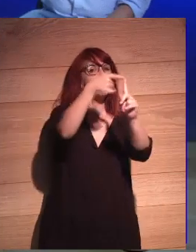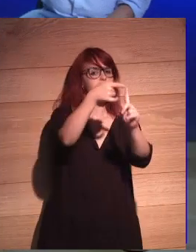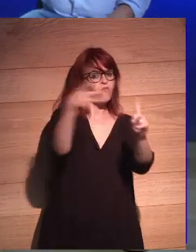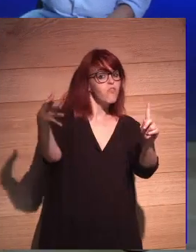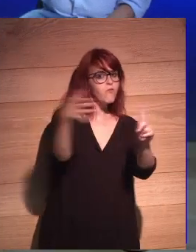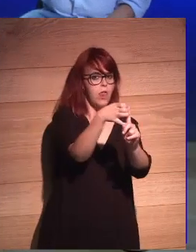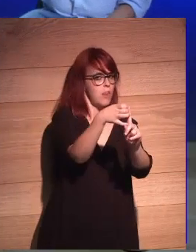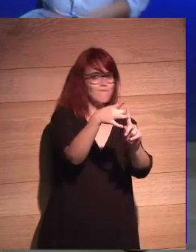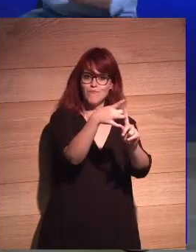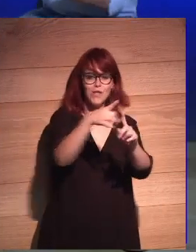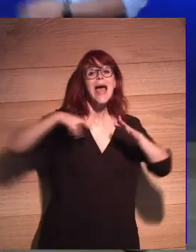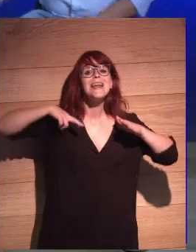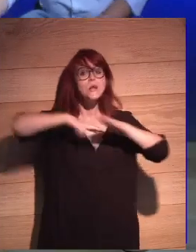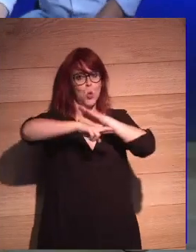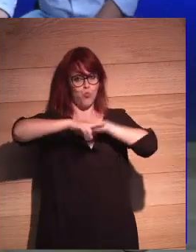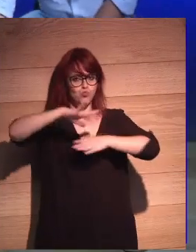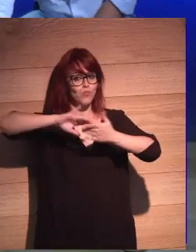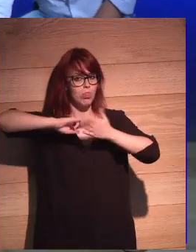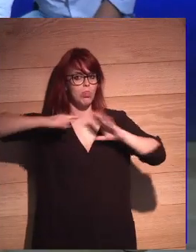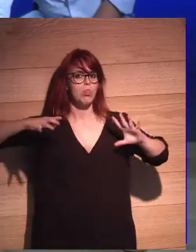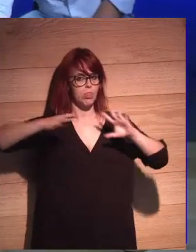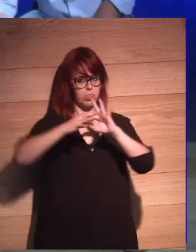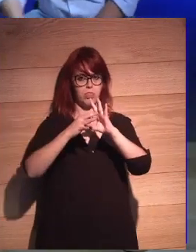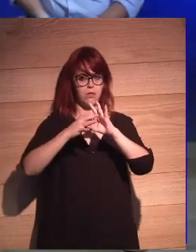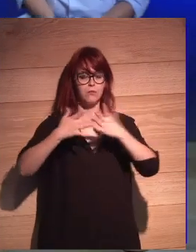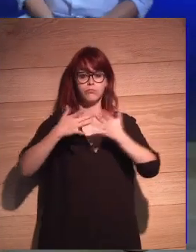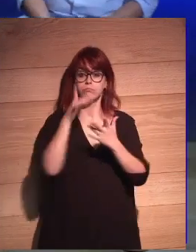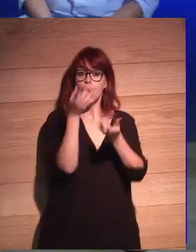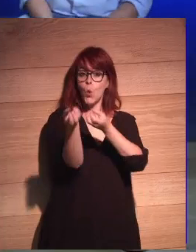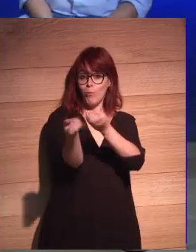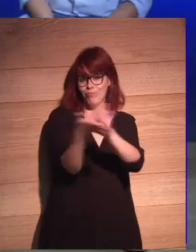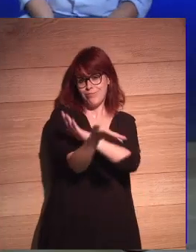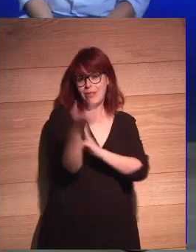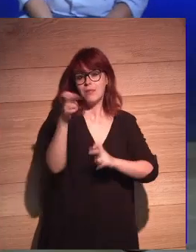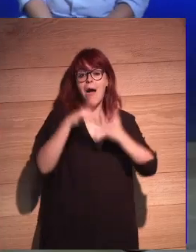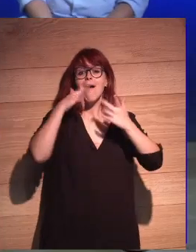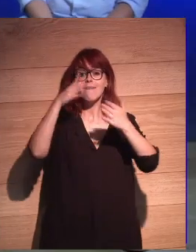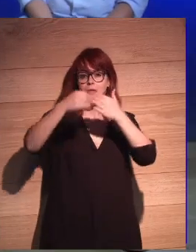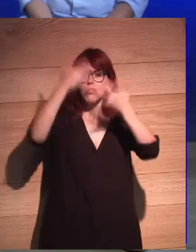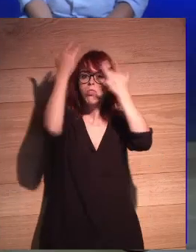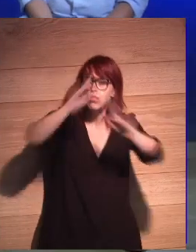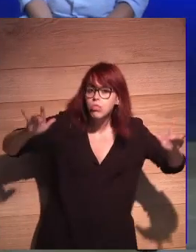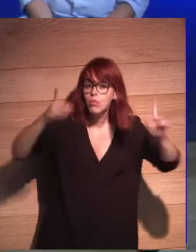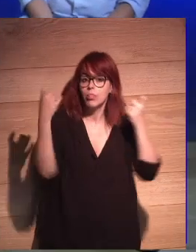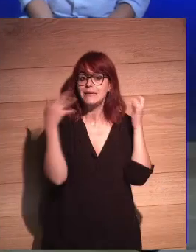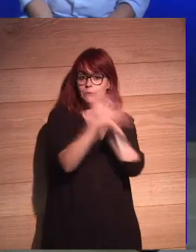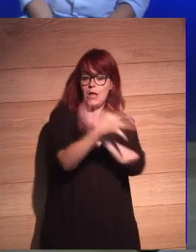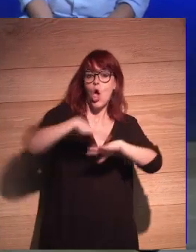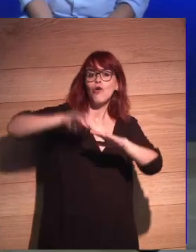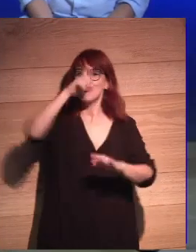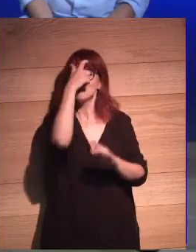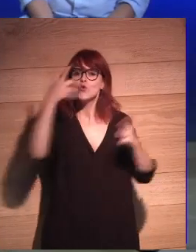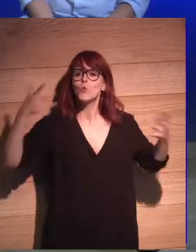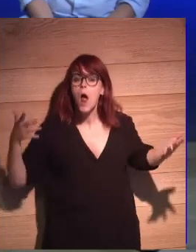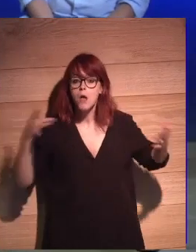is a goal, but technology is a means, and sometimes you need to make the customer aware of that, and you